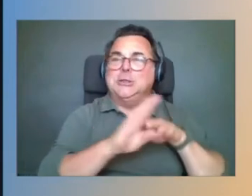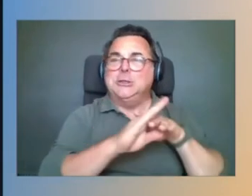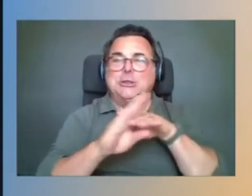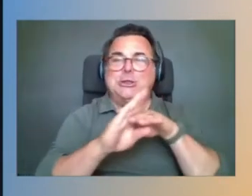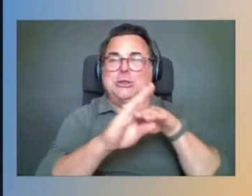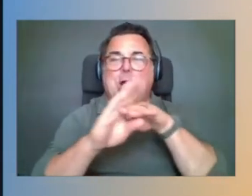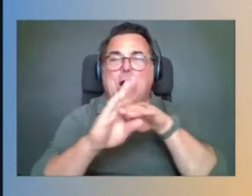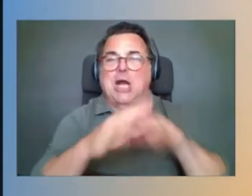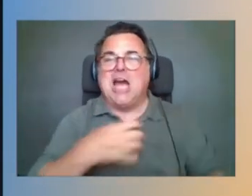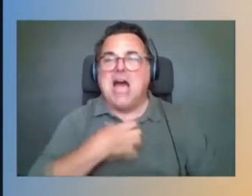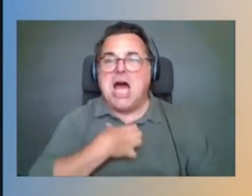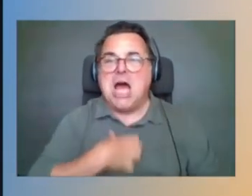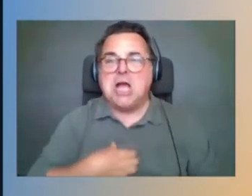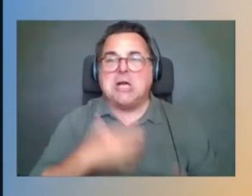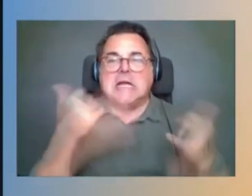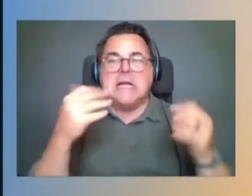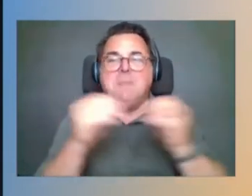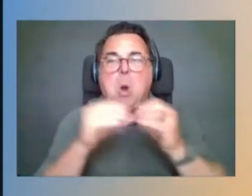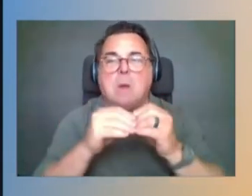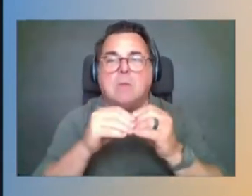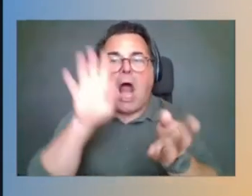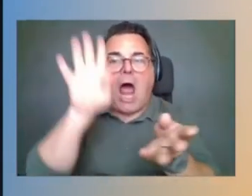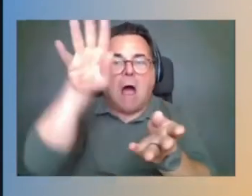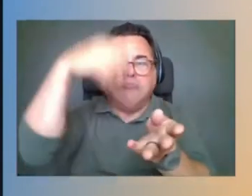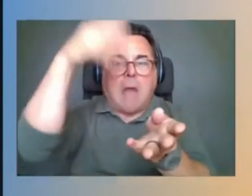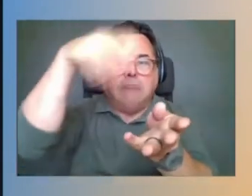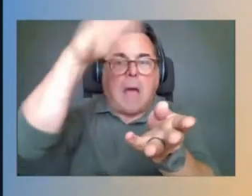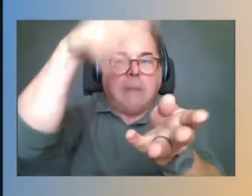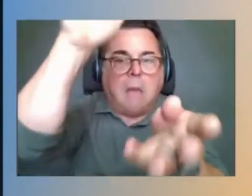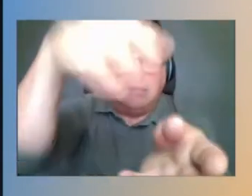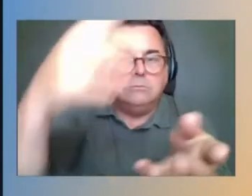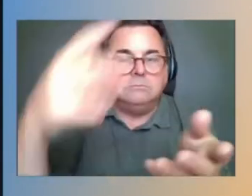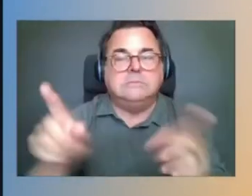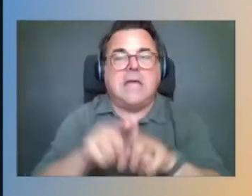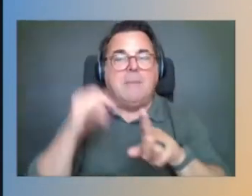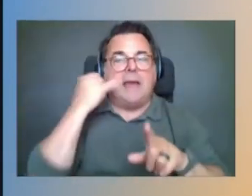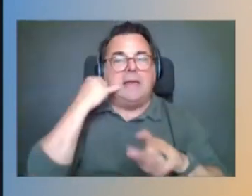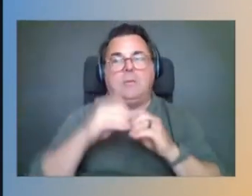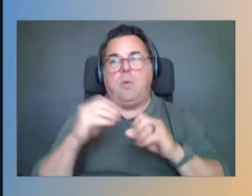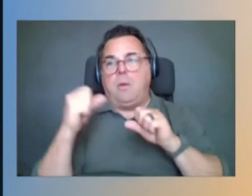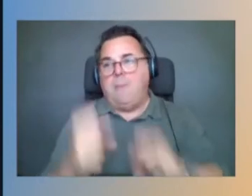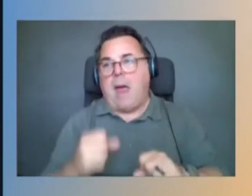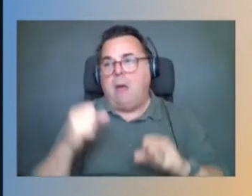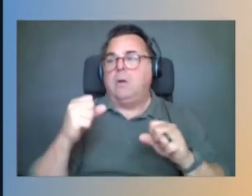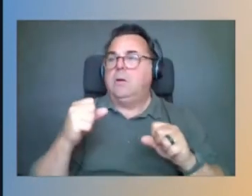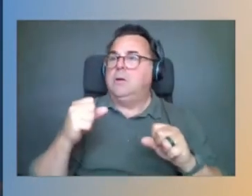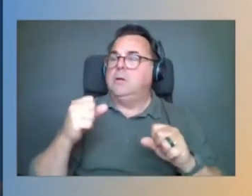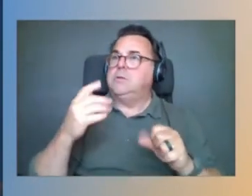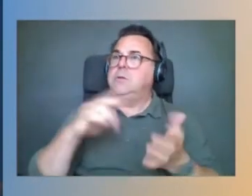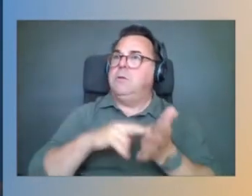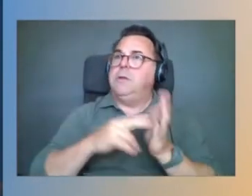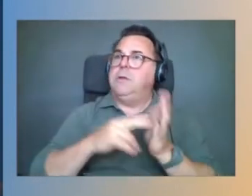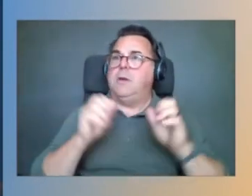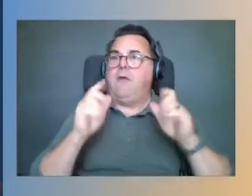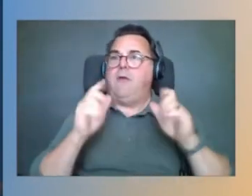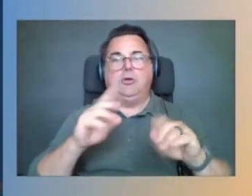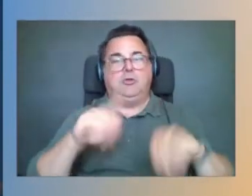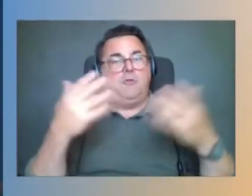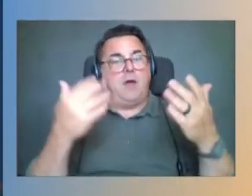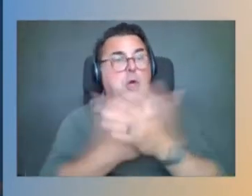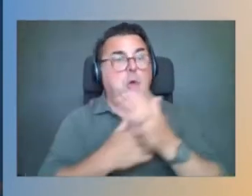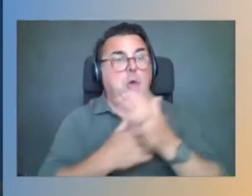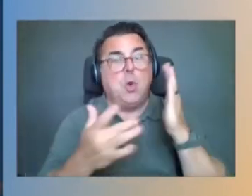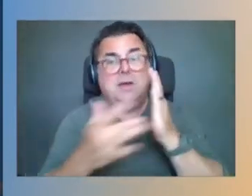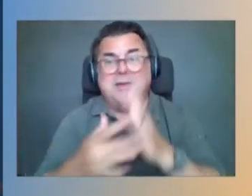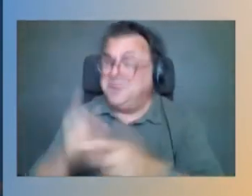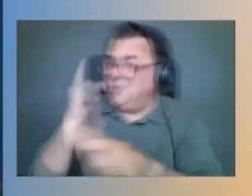of new compute power and new instance types. So we do have this opportunity to keep putting new generations of tech in there. Yeah, totally. And